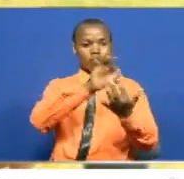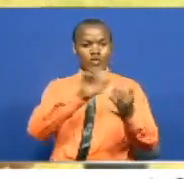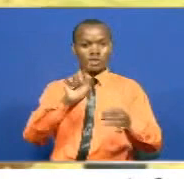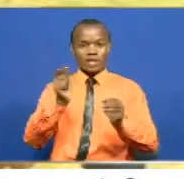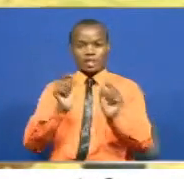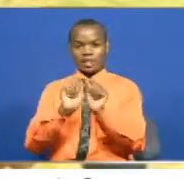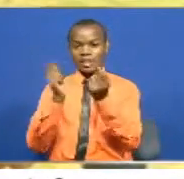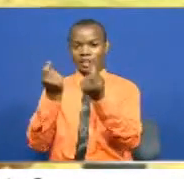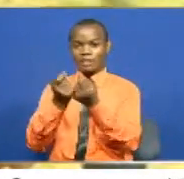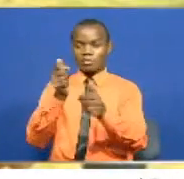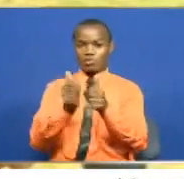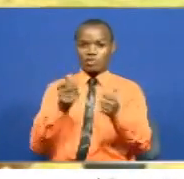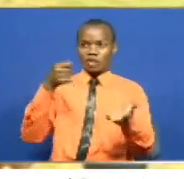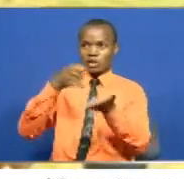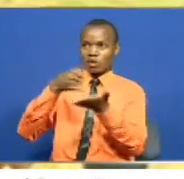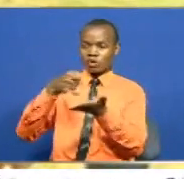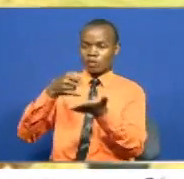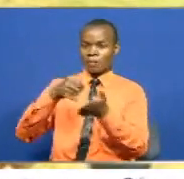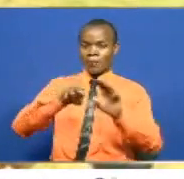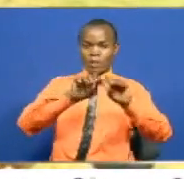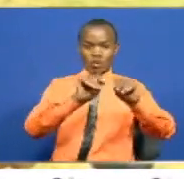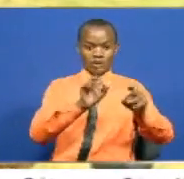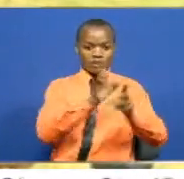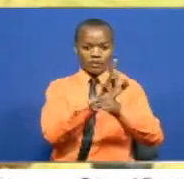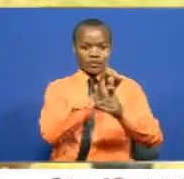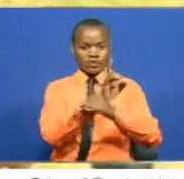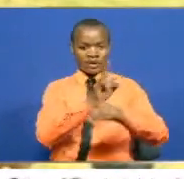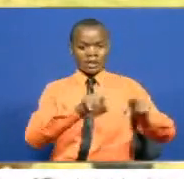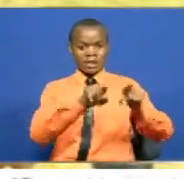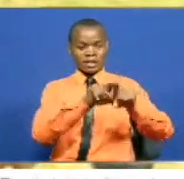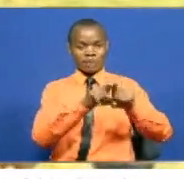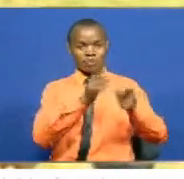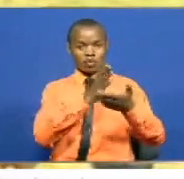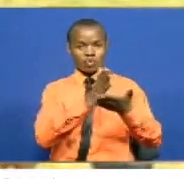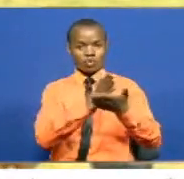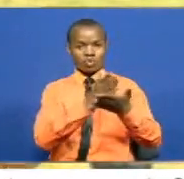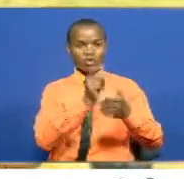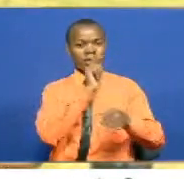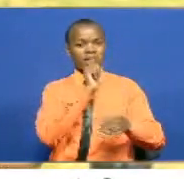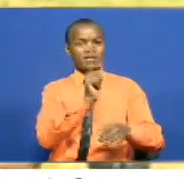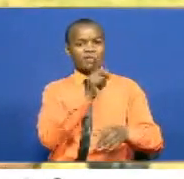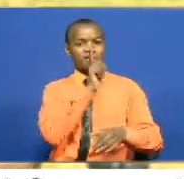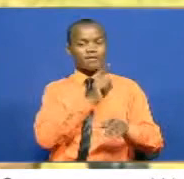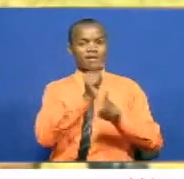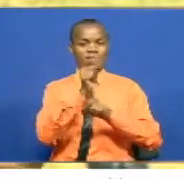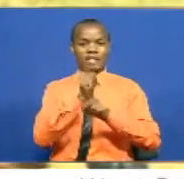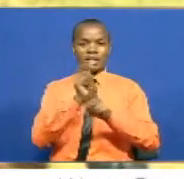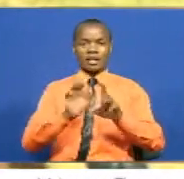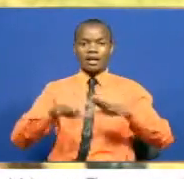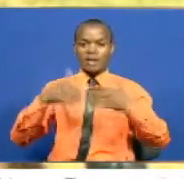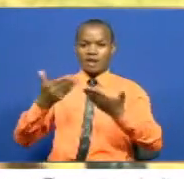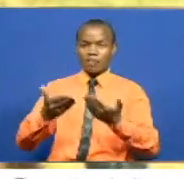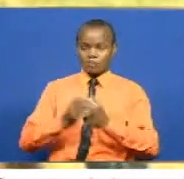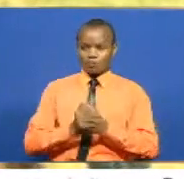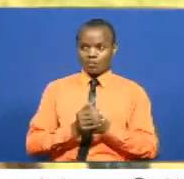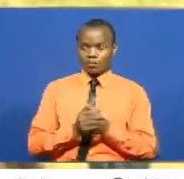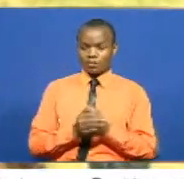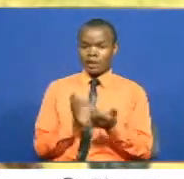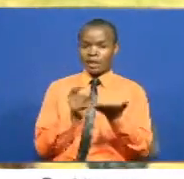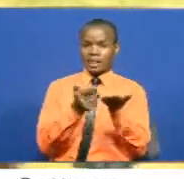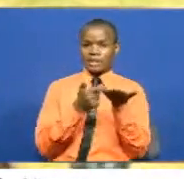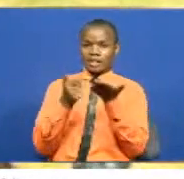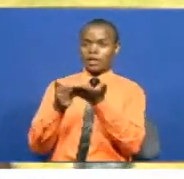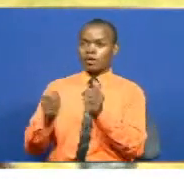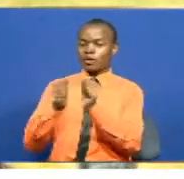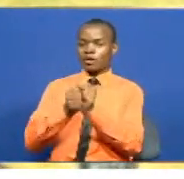will feature in the round of qualification, and it has just intensified its training. I'm going to have a word with the team manager, Ruth Mweni.